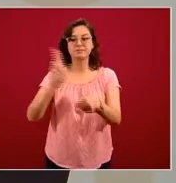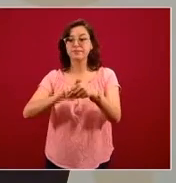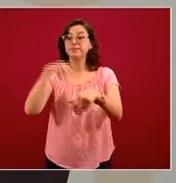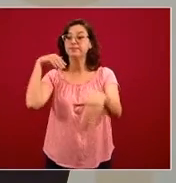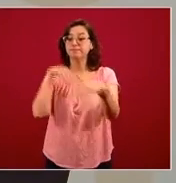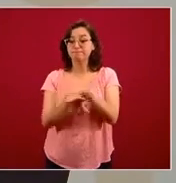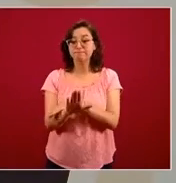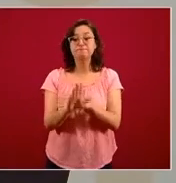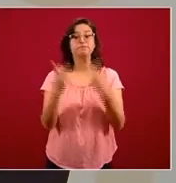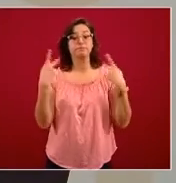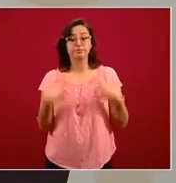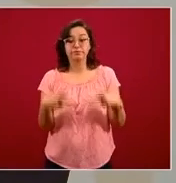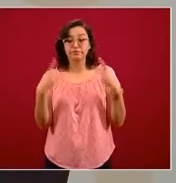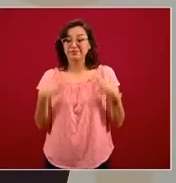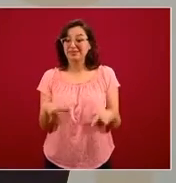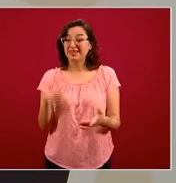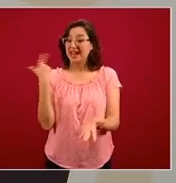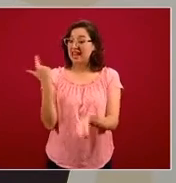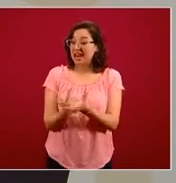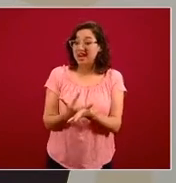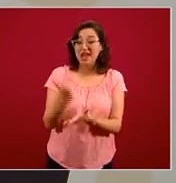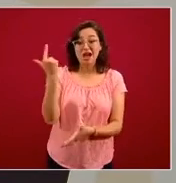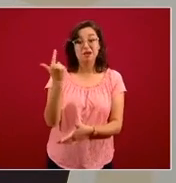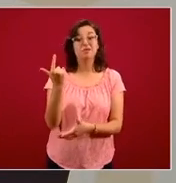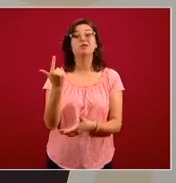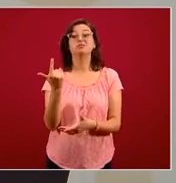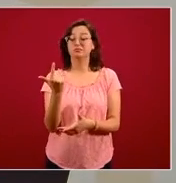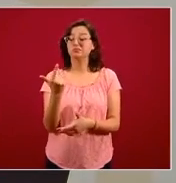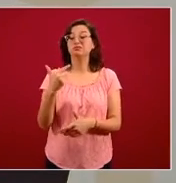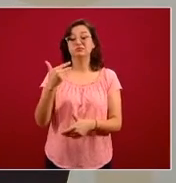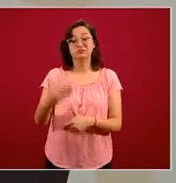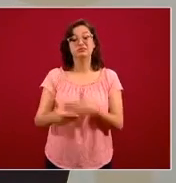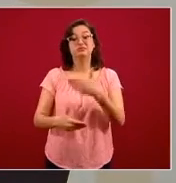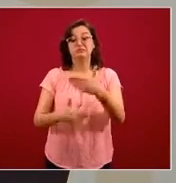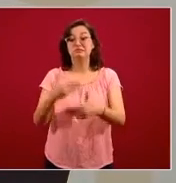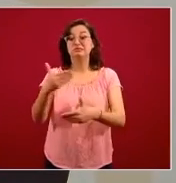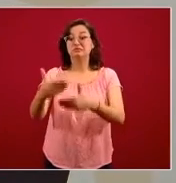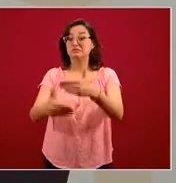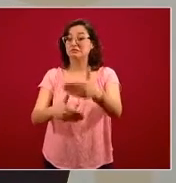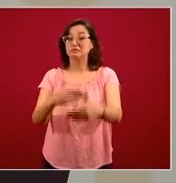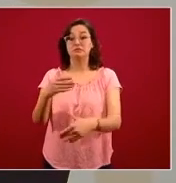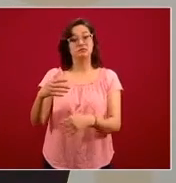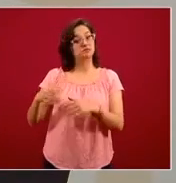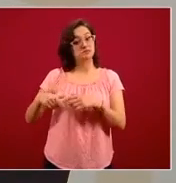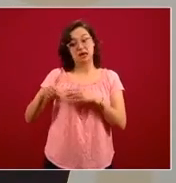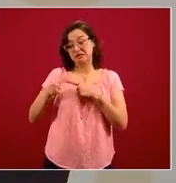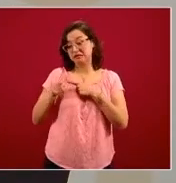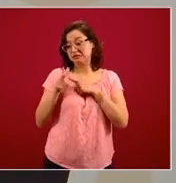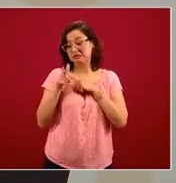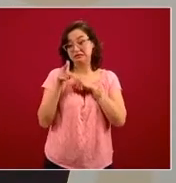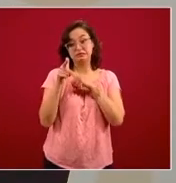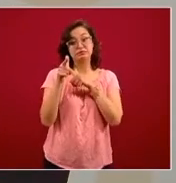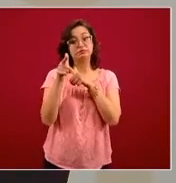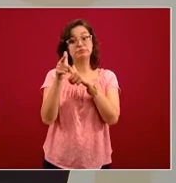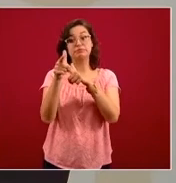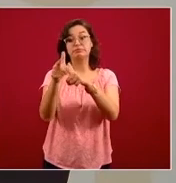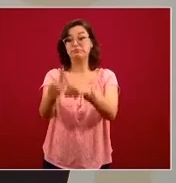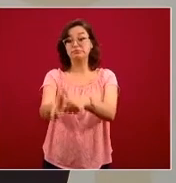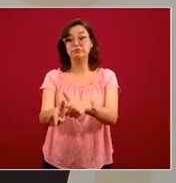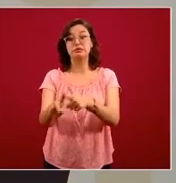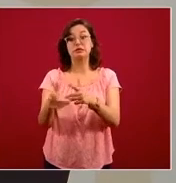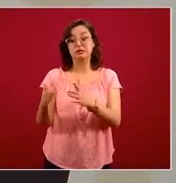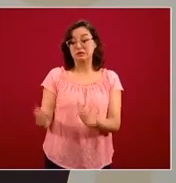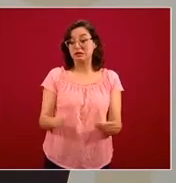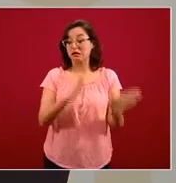need hospitalization, and we've had more people who are critically ill. And so we're getting to the peak of this